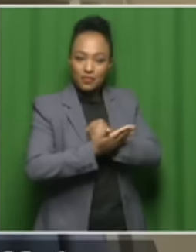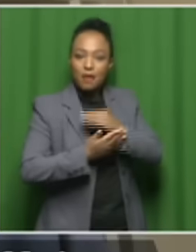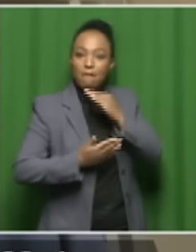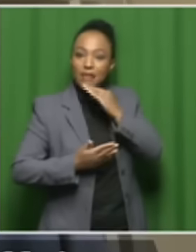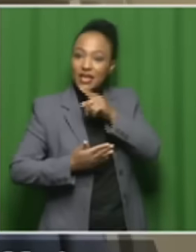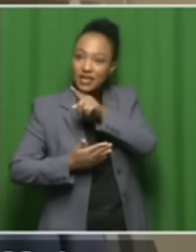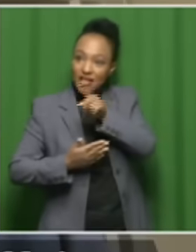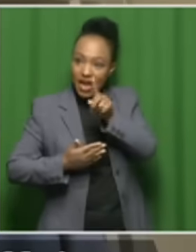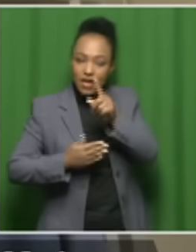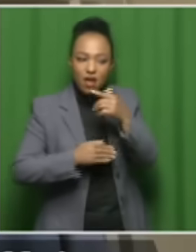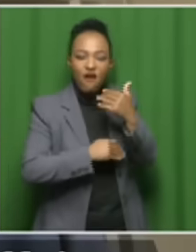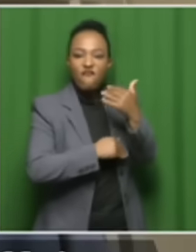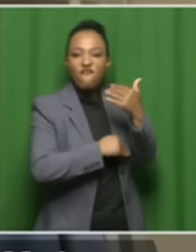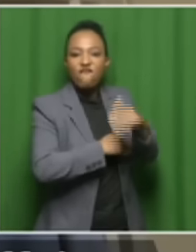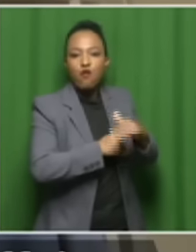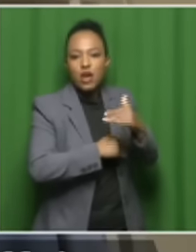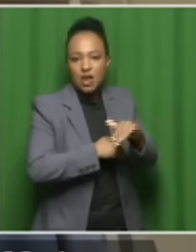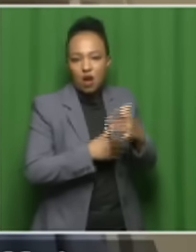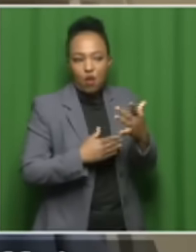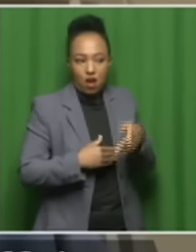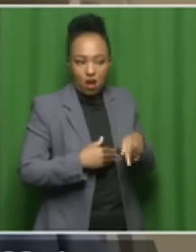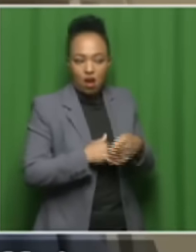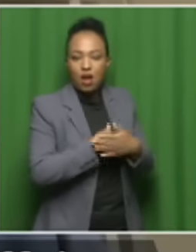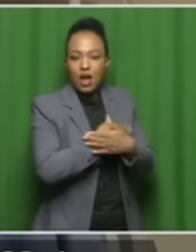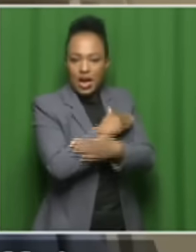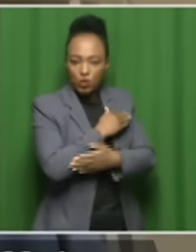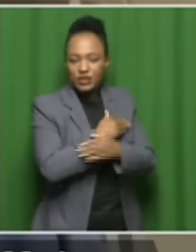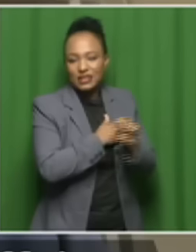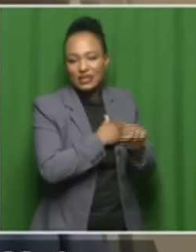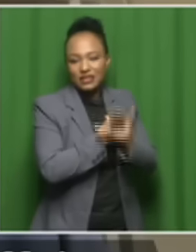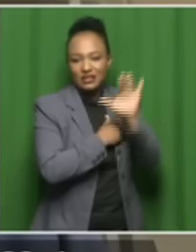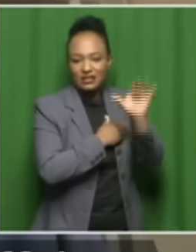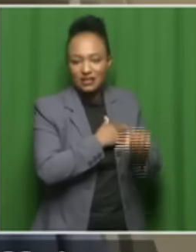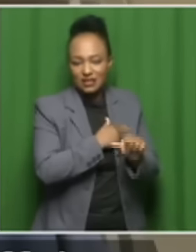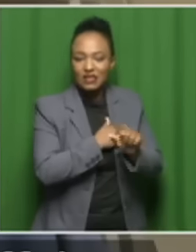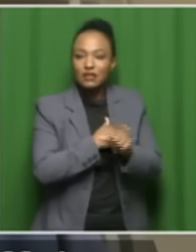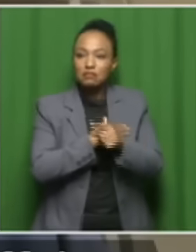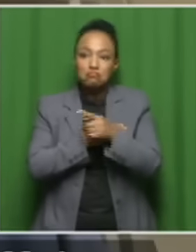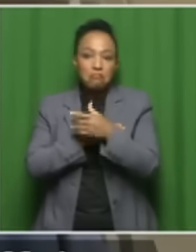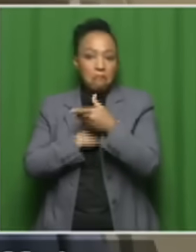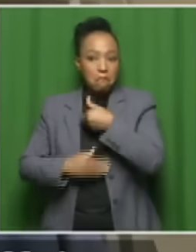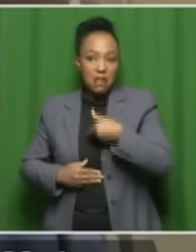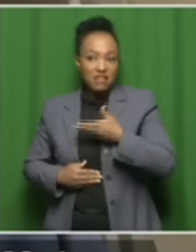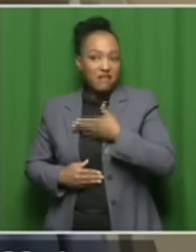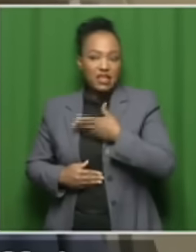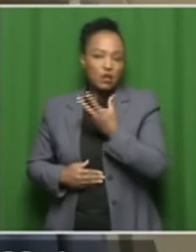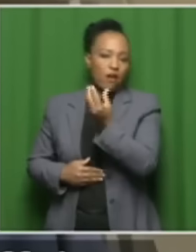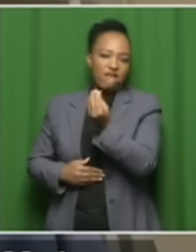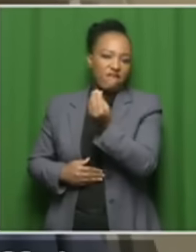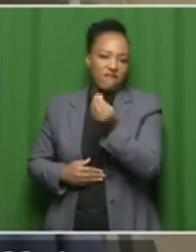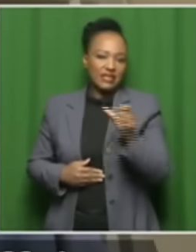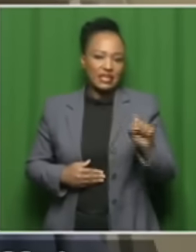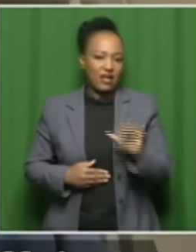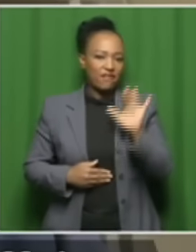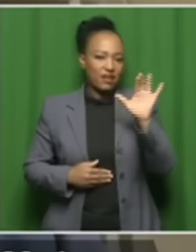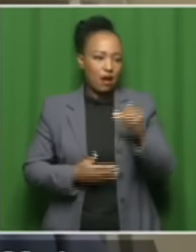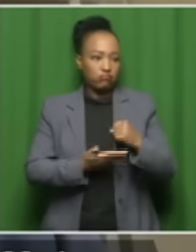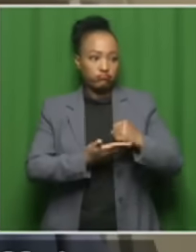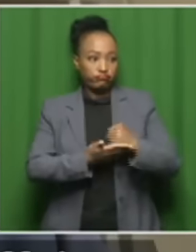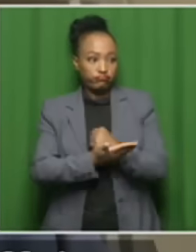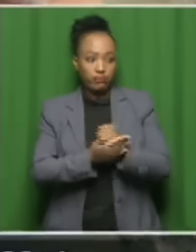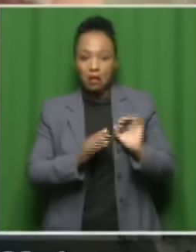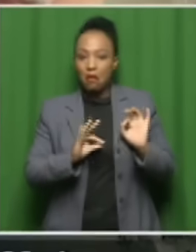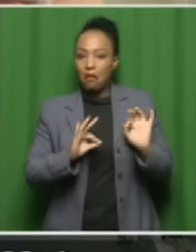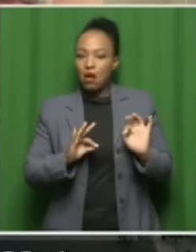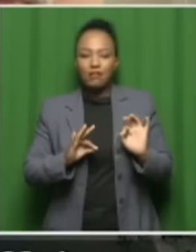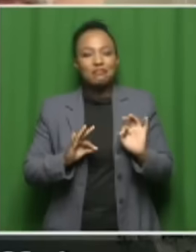sad part. So the kids can't get citizenship because the parents don't have citizenship, and that's the knock-on effect. So, I mean, I suppose